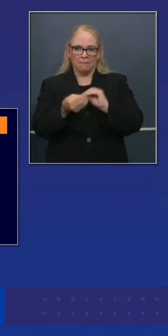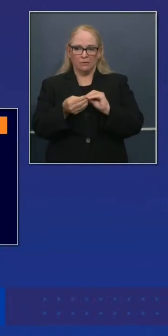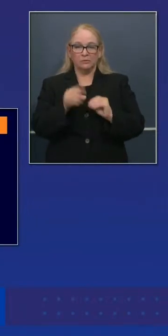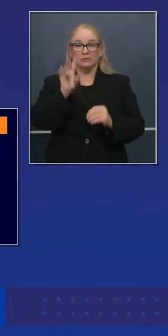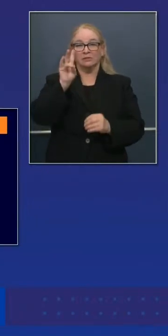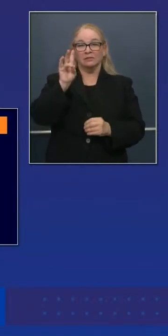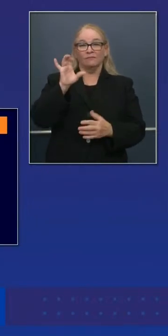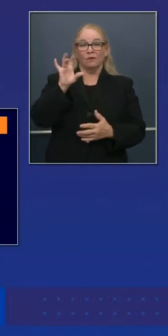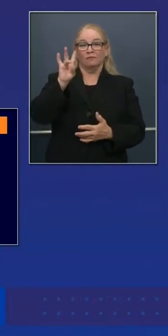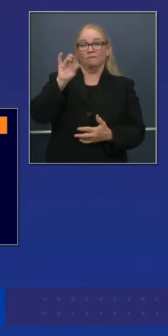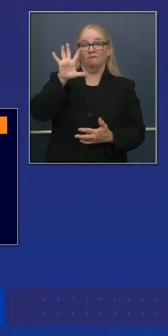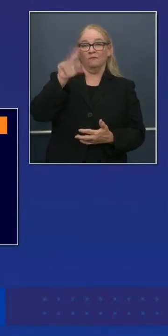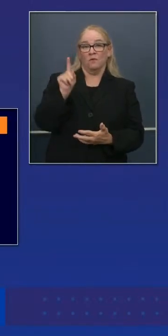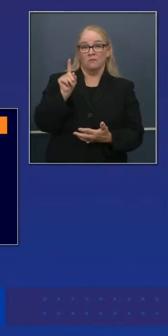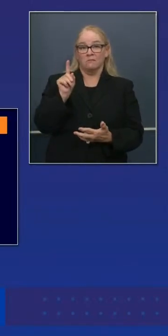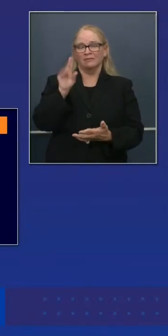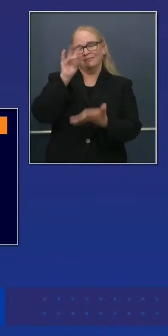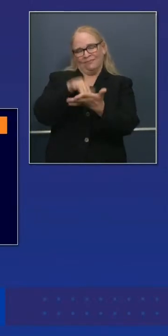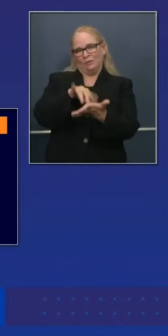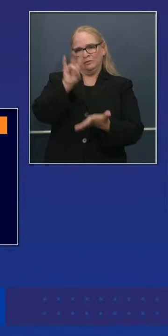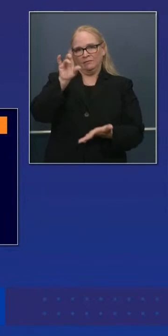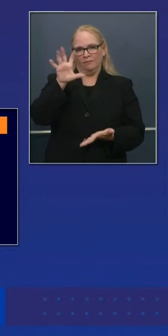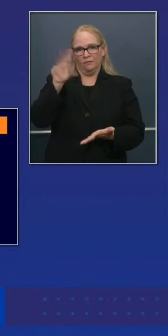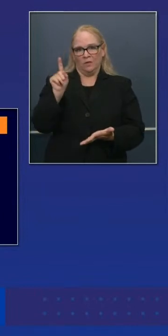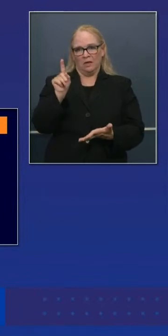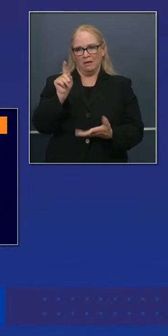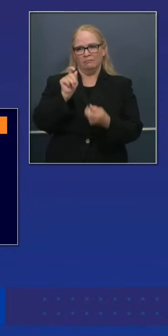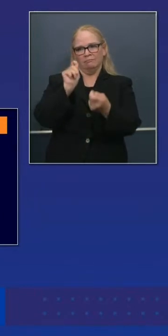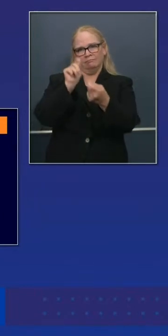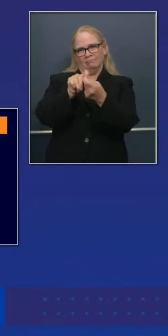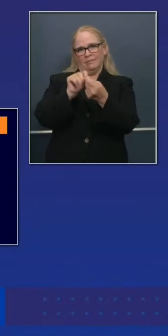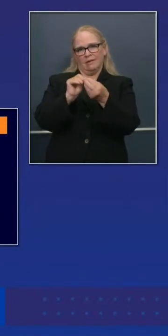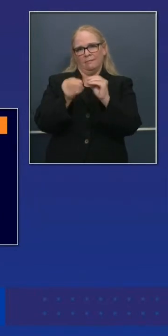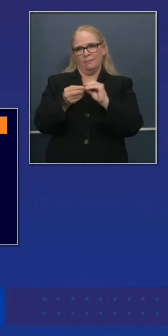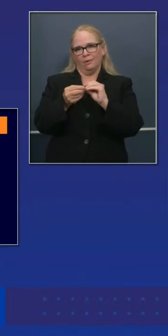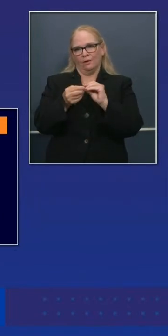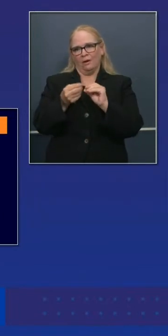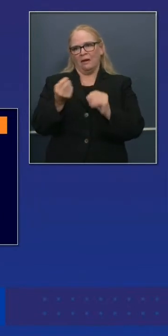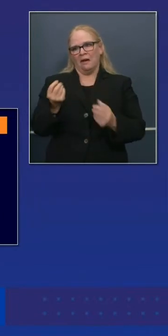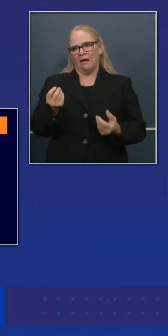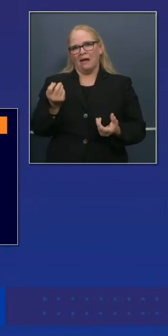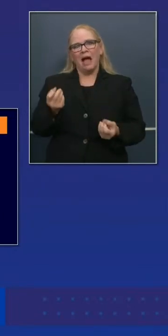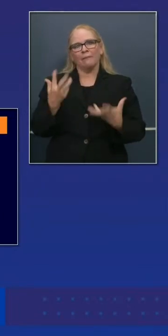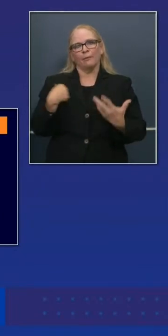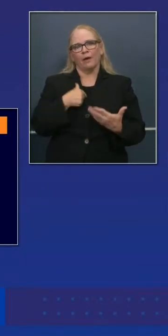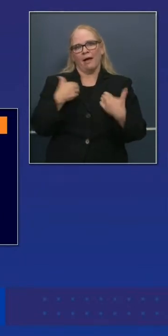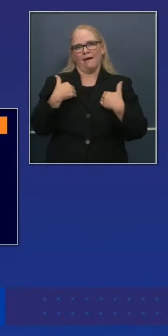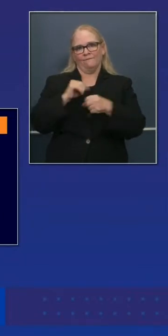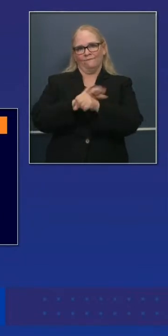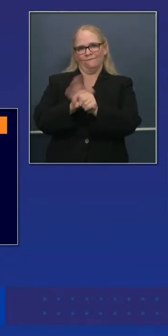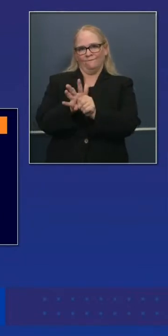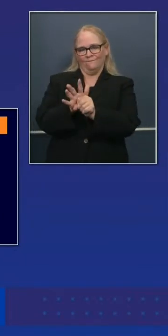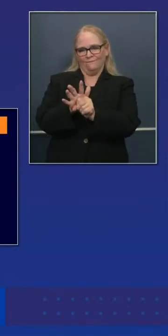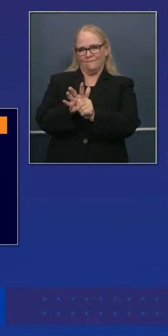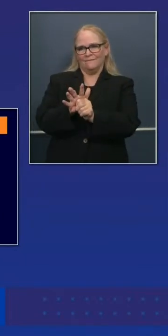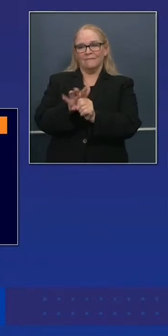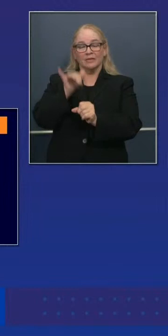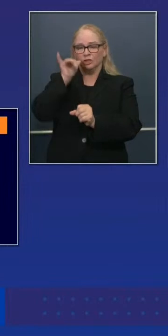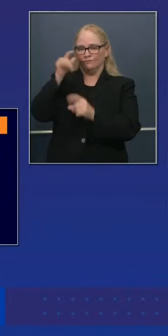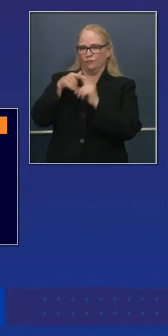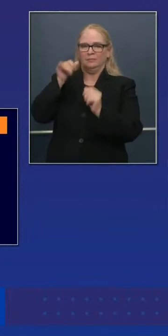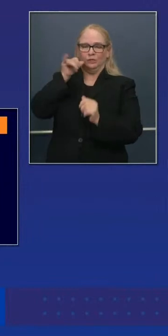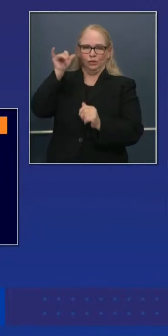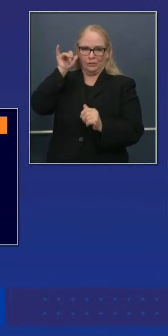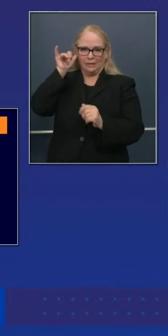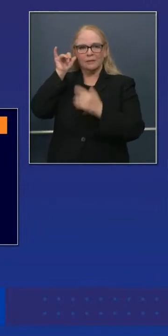7,751, represents an accurate number of cases that came through our system, came through yesterday. We